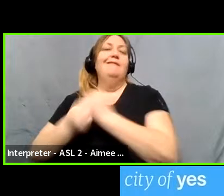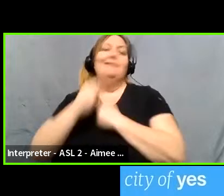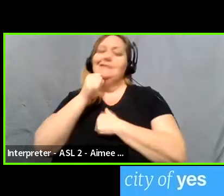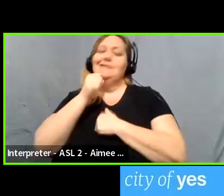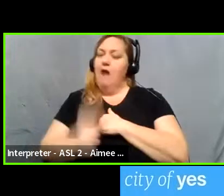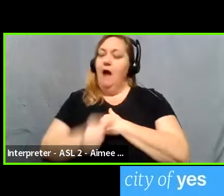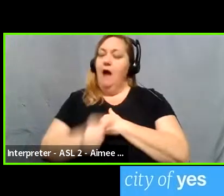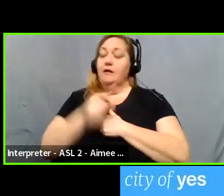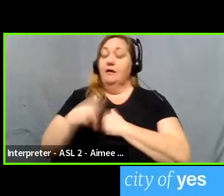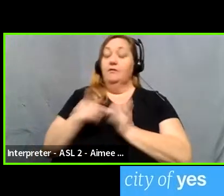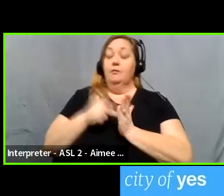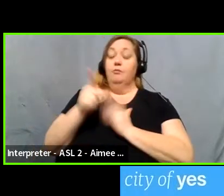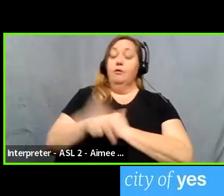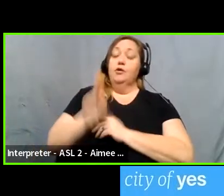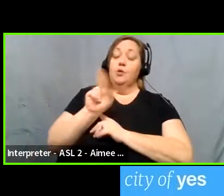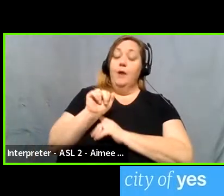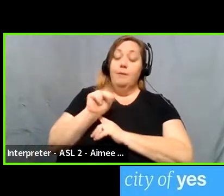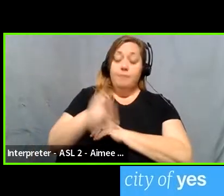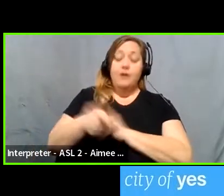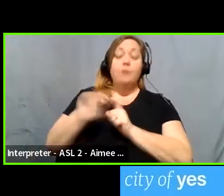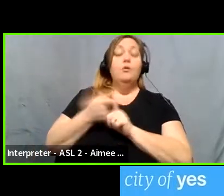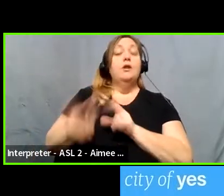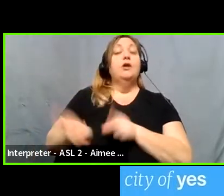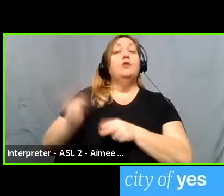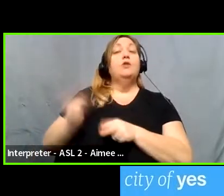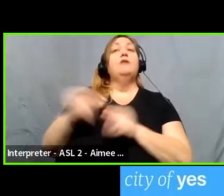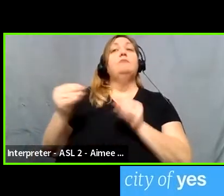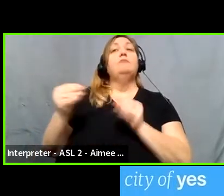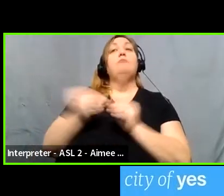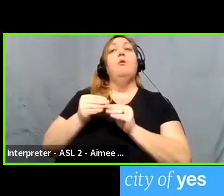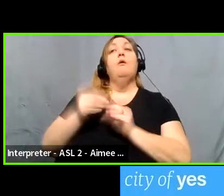programs like UAP will increase more of the rent regulated units available.